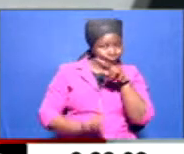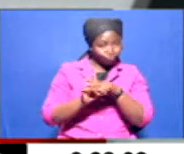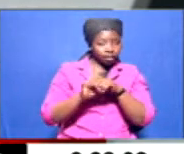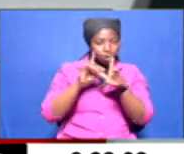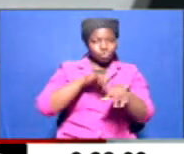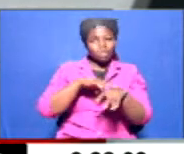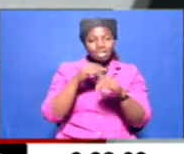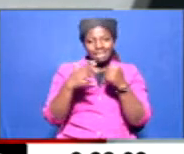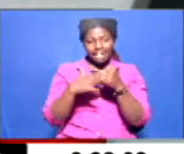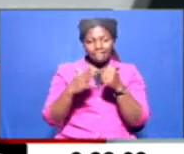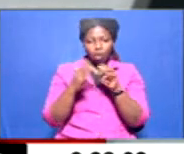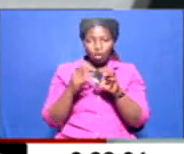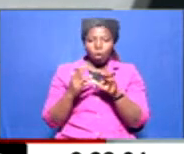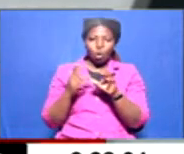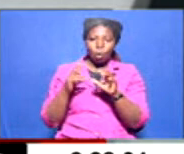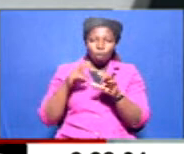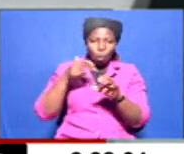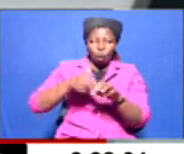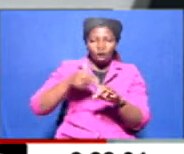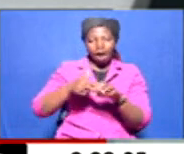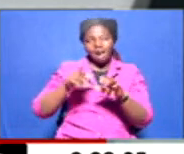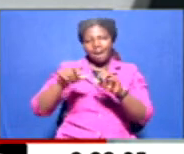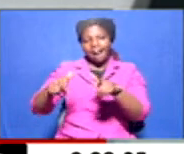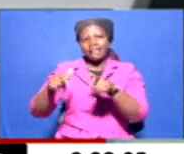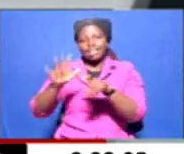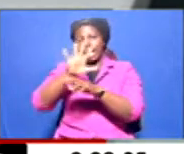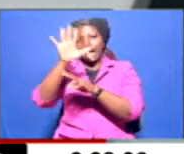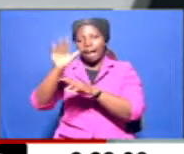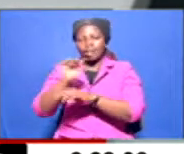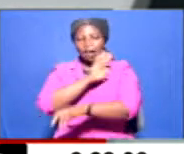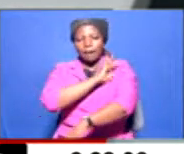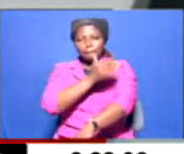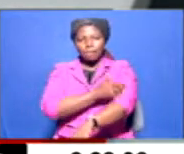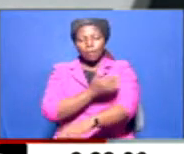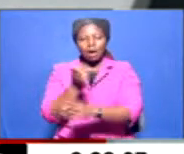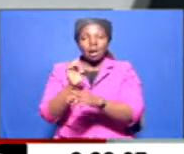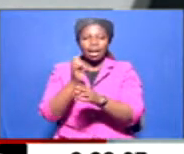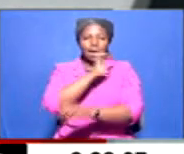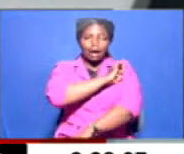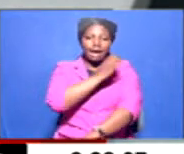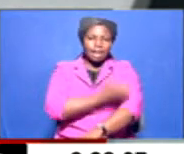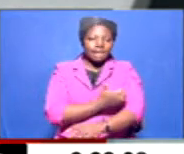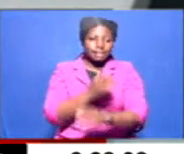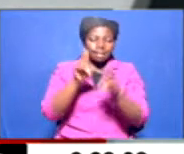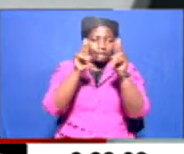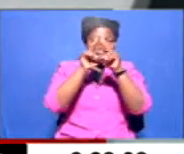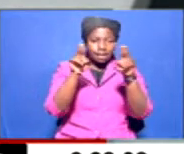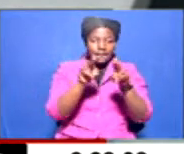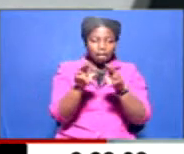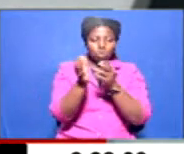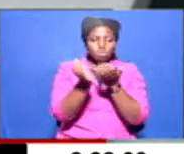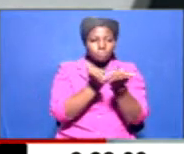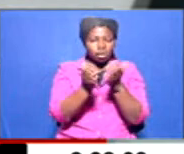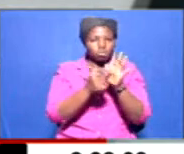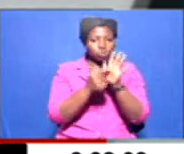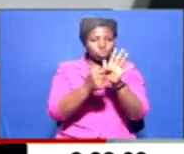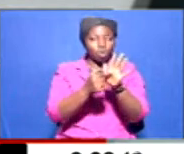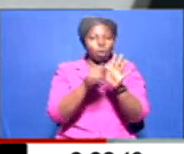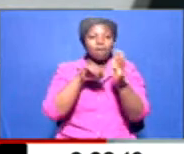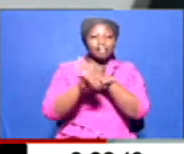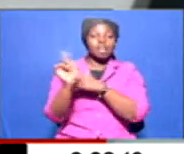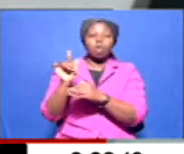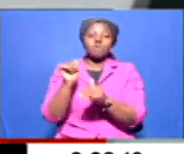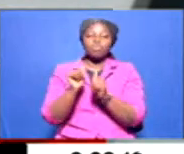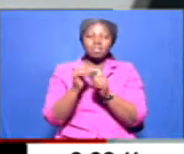Oil and Gas Africa Power Energy International Trade Exhibition in Nairobi that has attracted 200 local